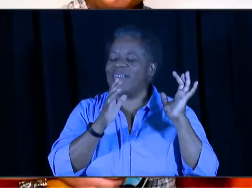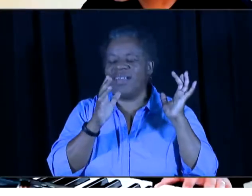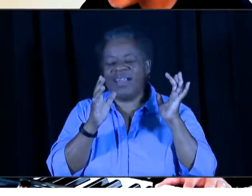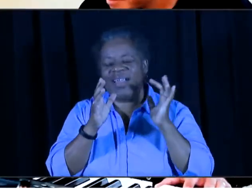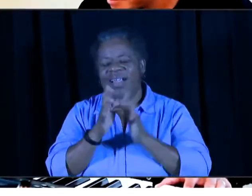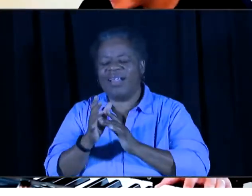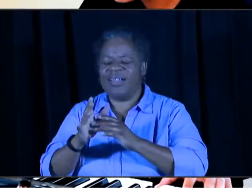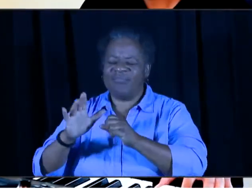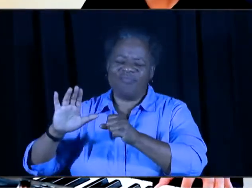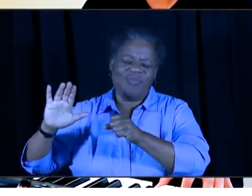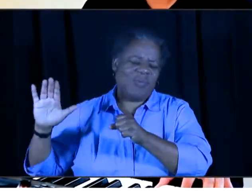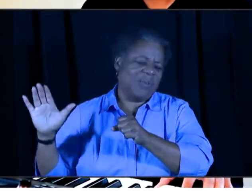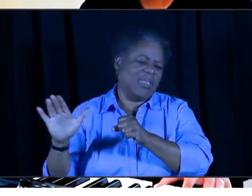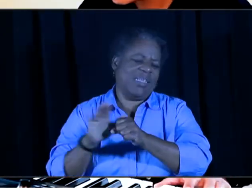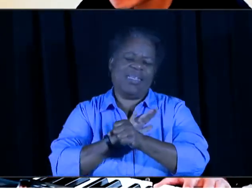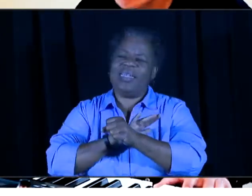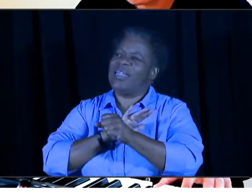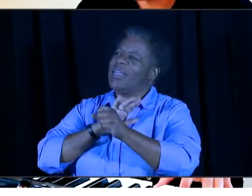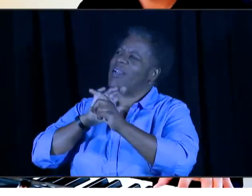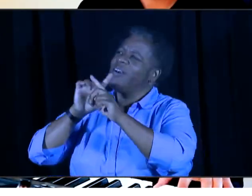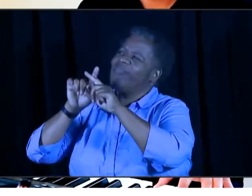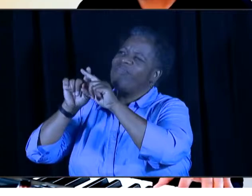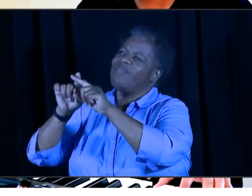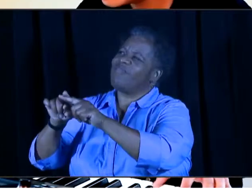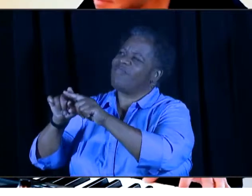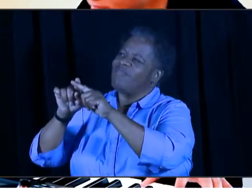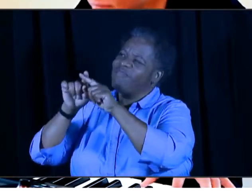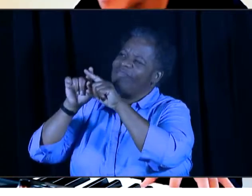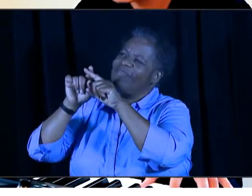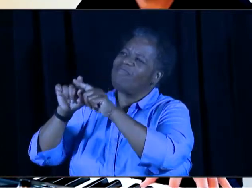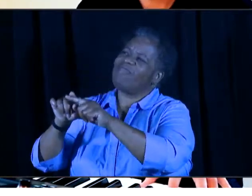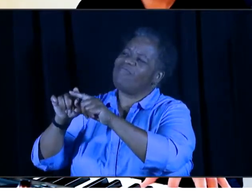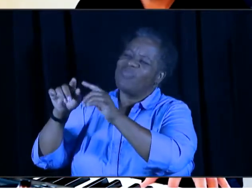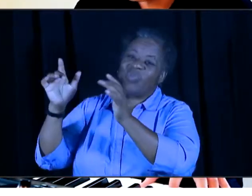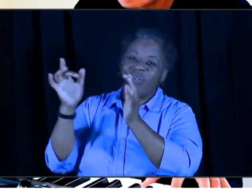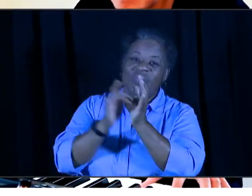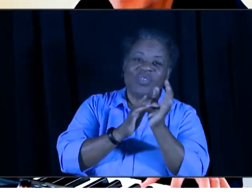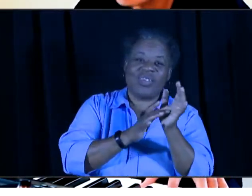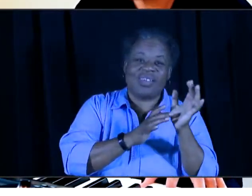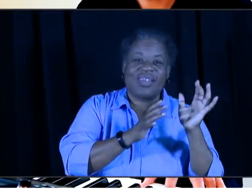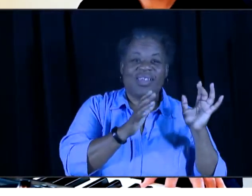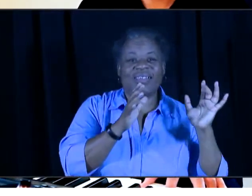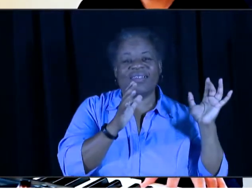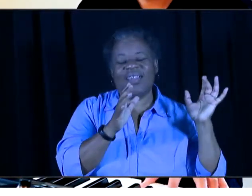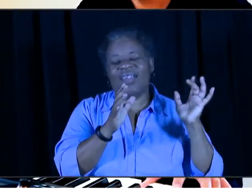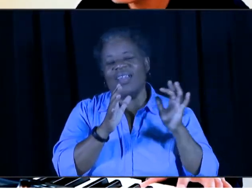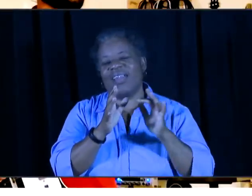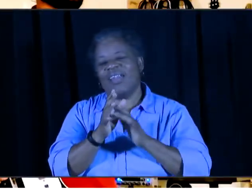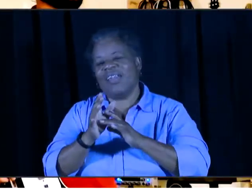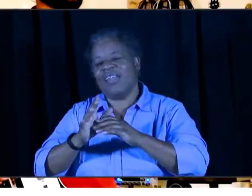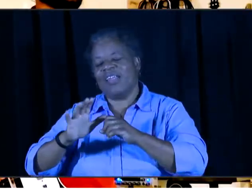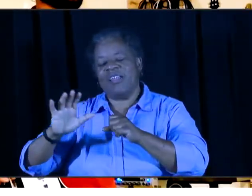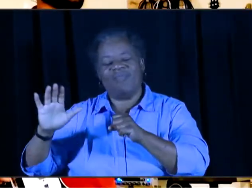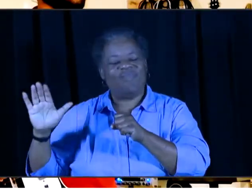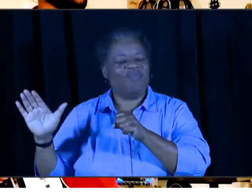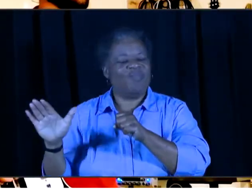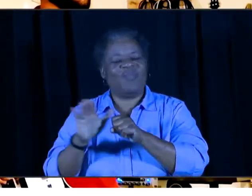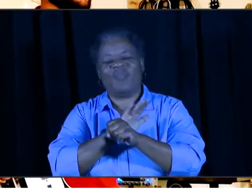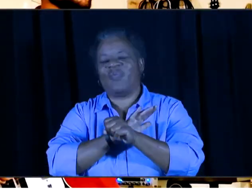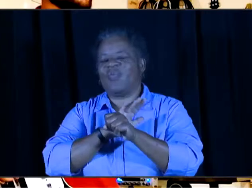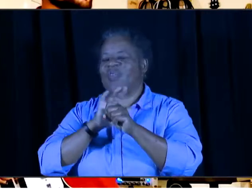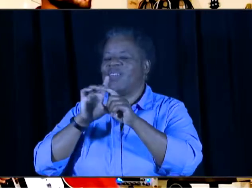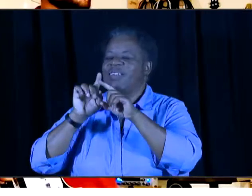all because of you, Jesus. It's all because of